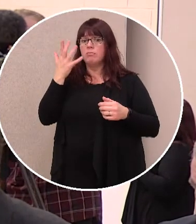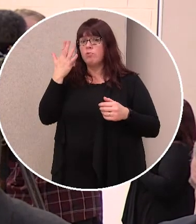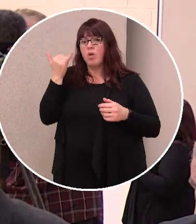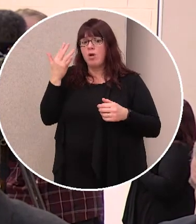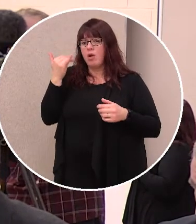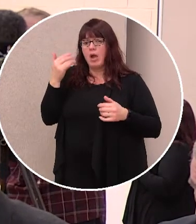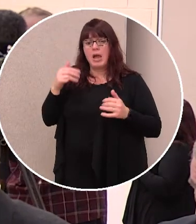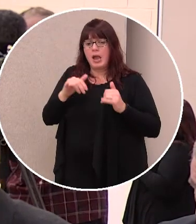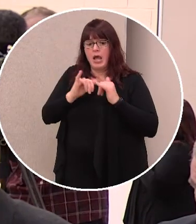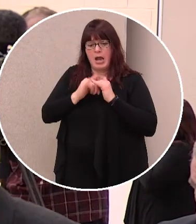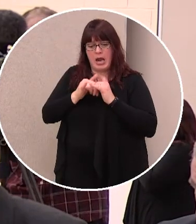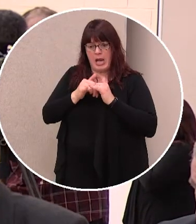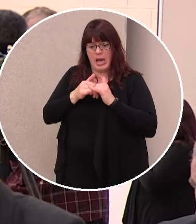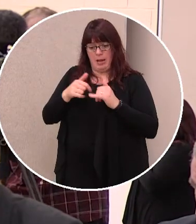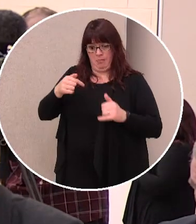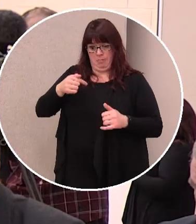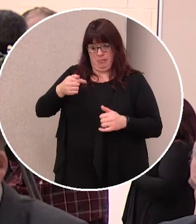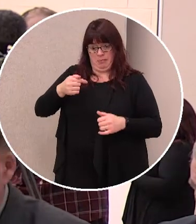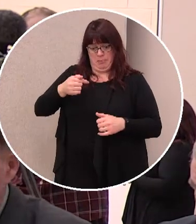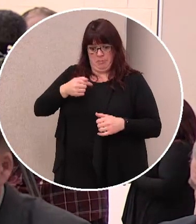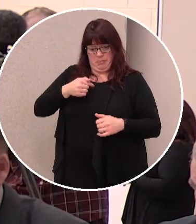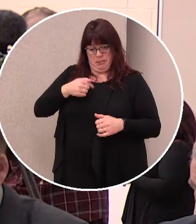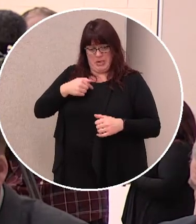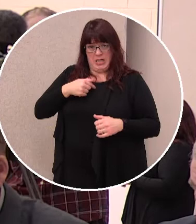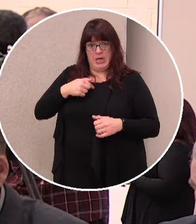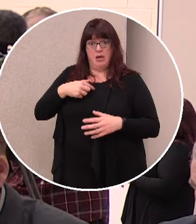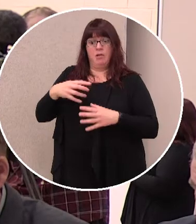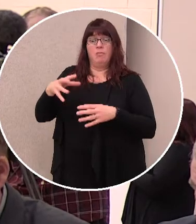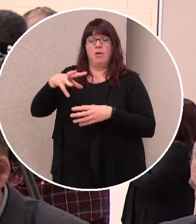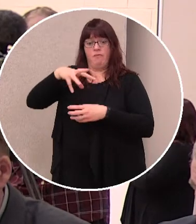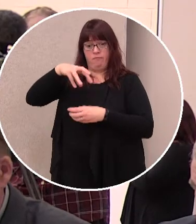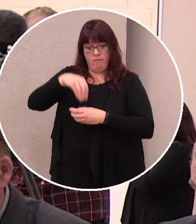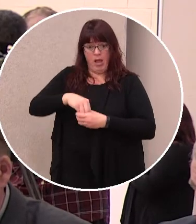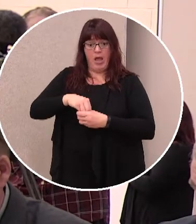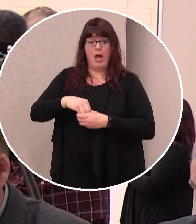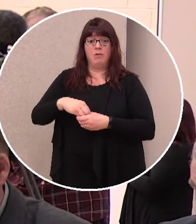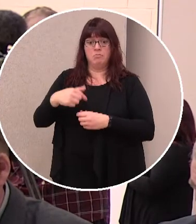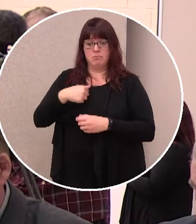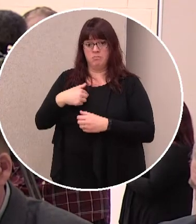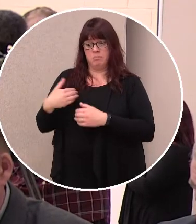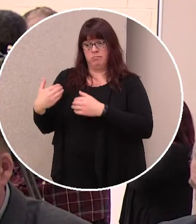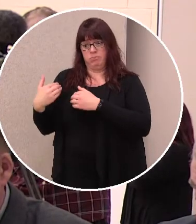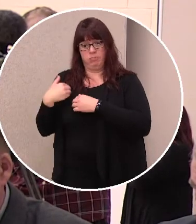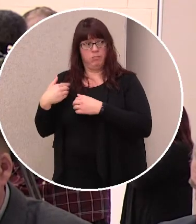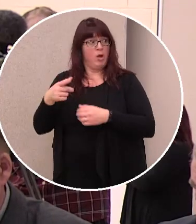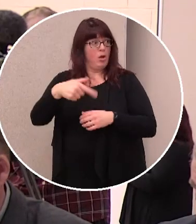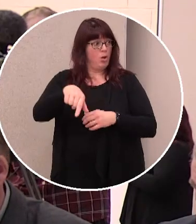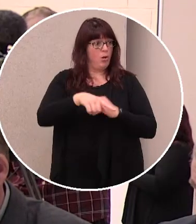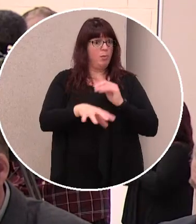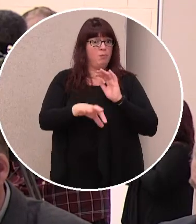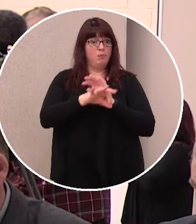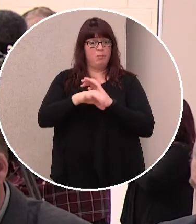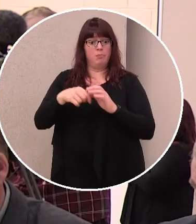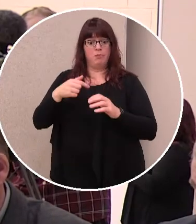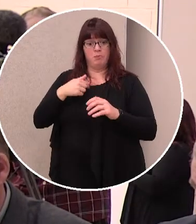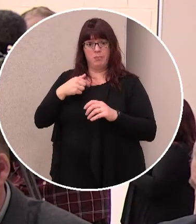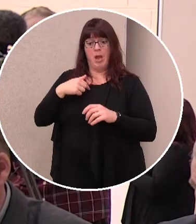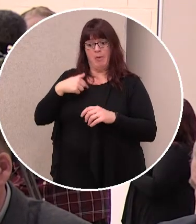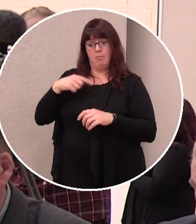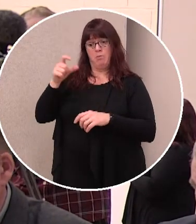how, when I've been given a fiduciary responsibility by members of this board to carry out